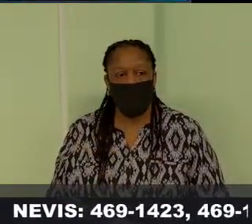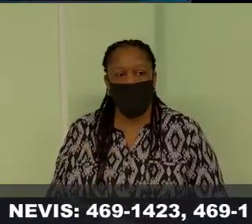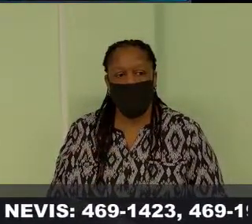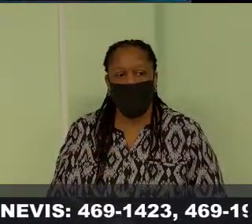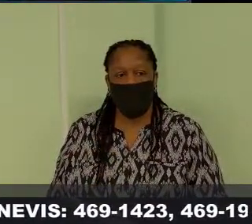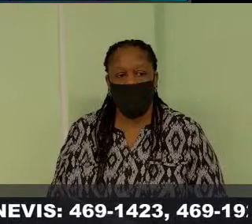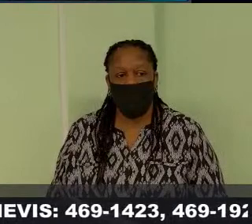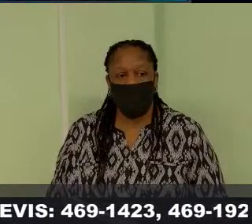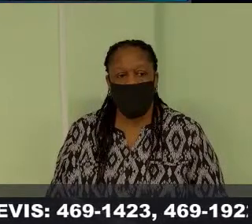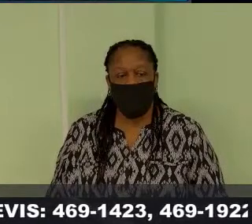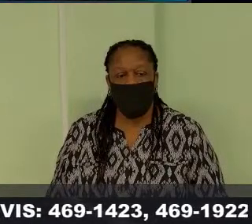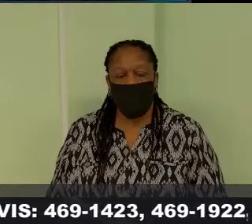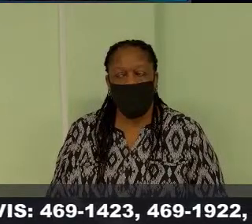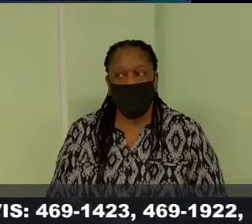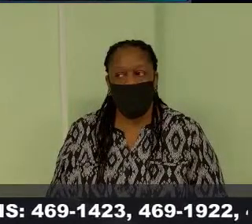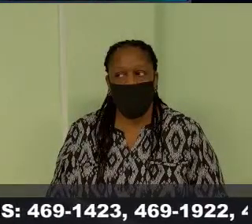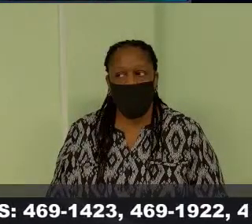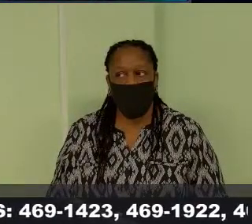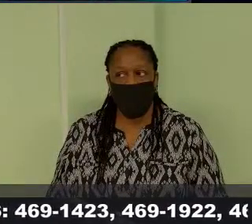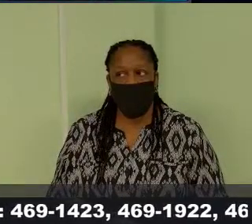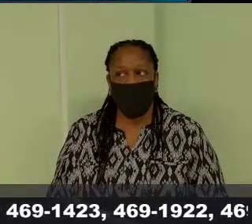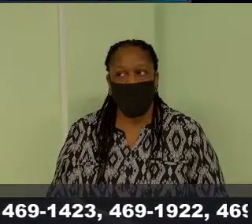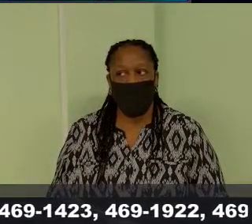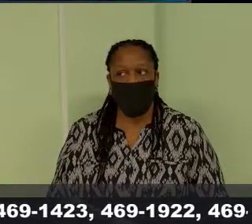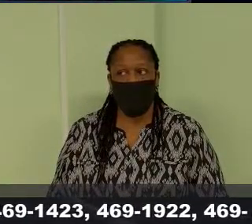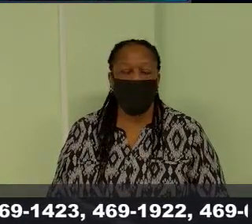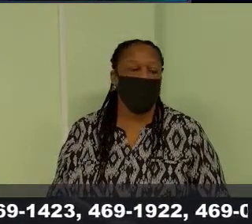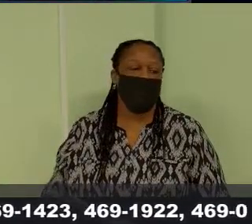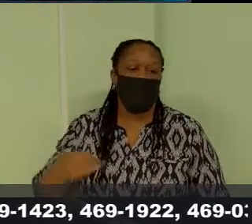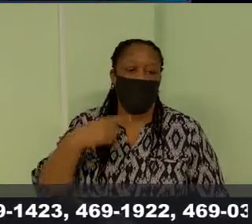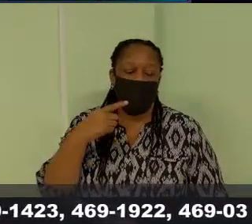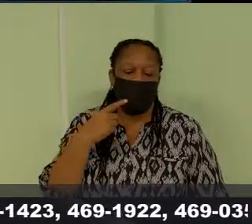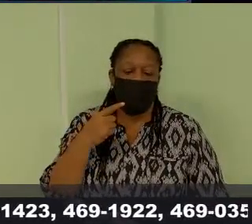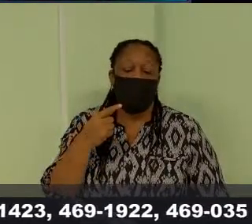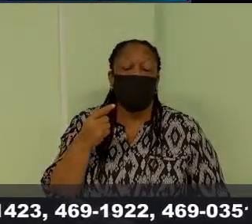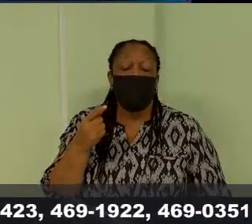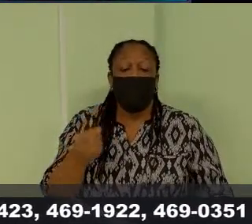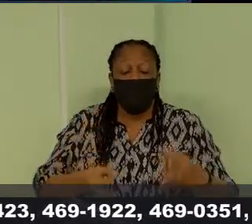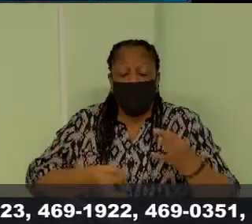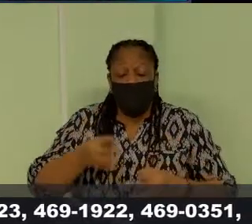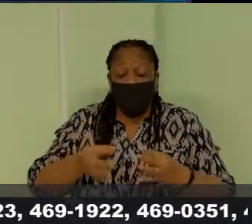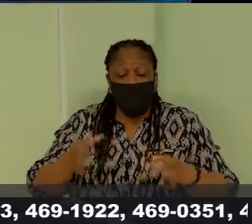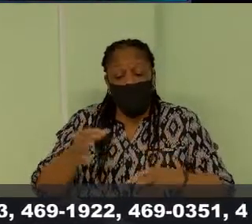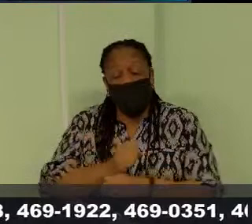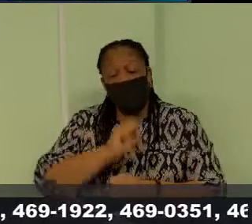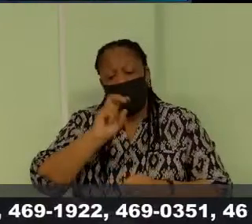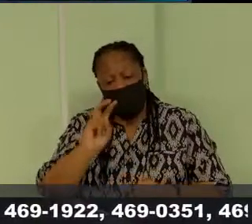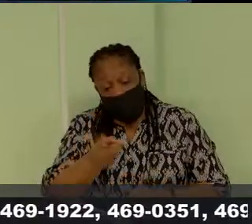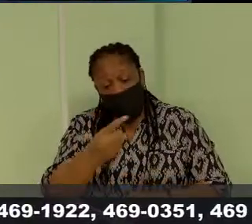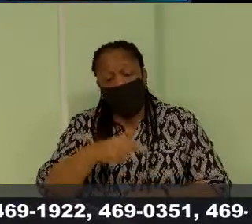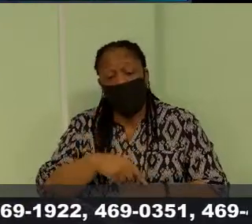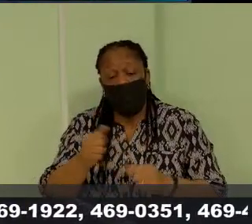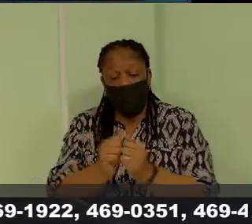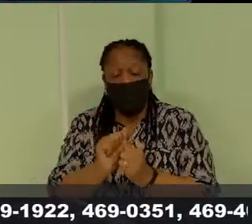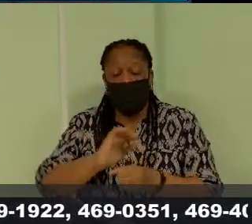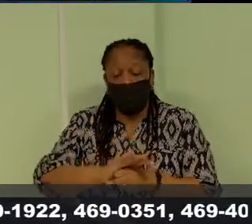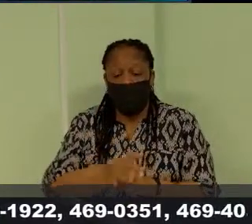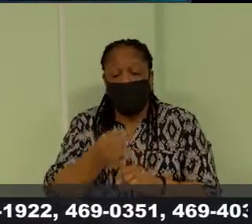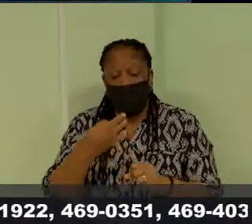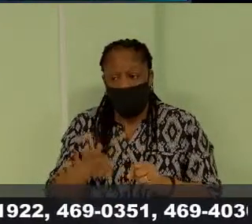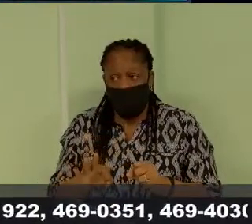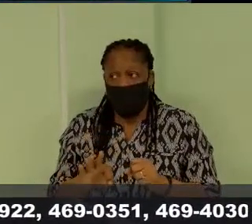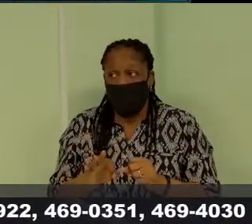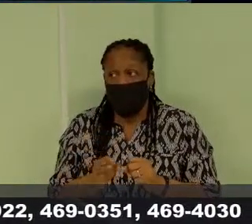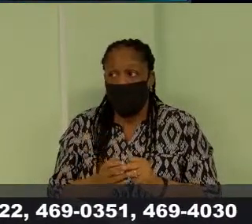Dr. Laws. Given the expectancy of a second wave of the coronavirus, will there be any